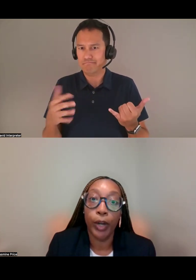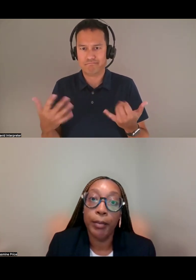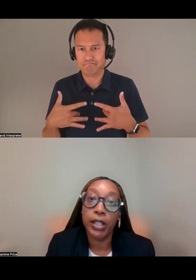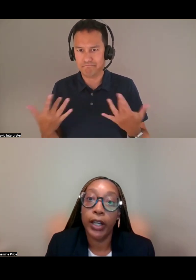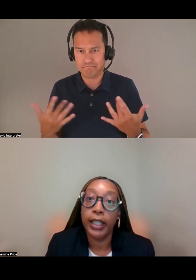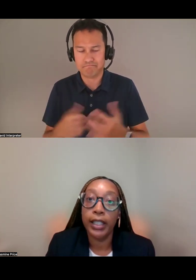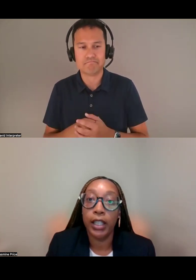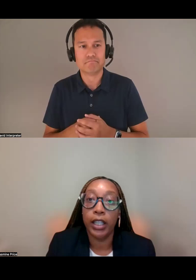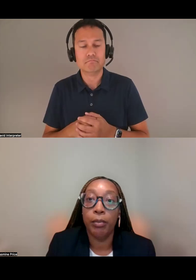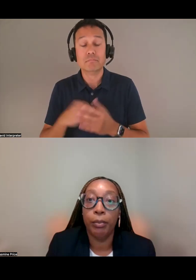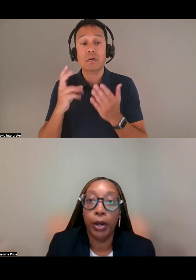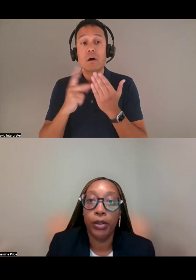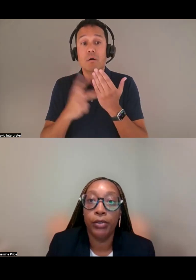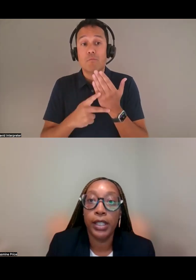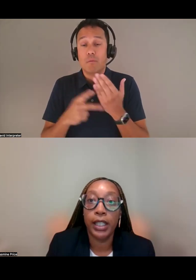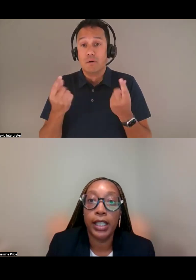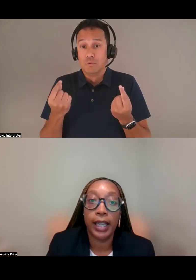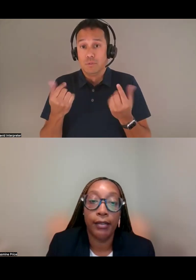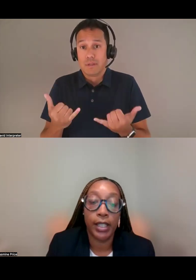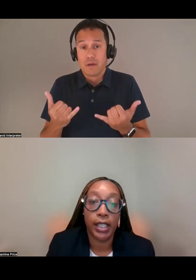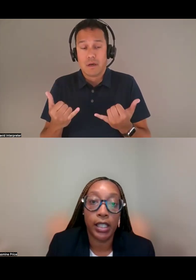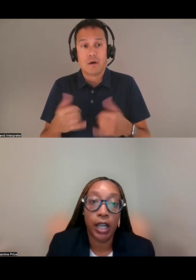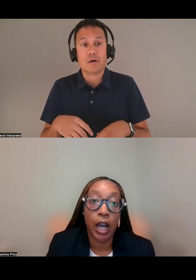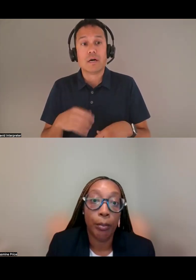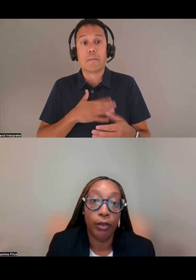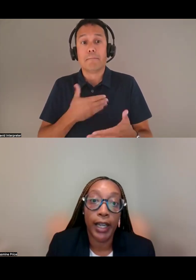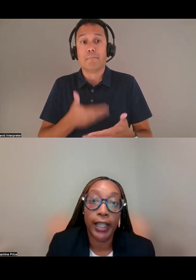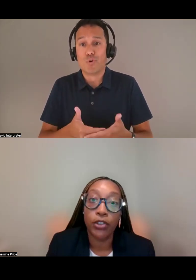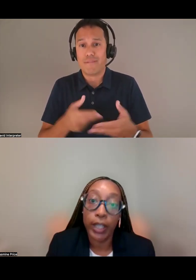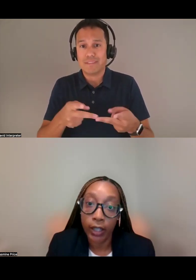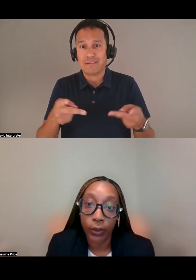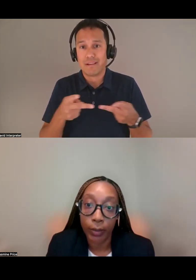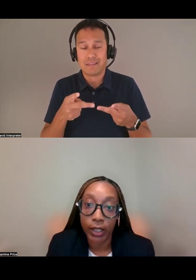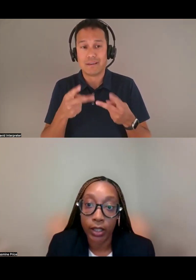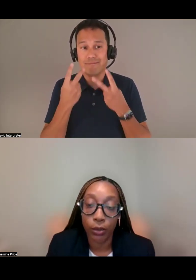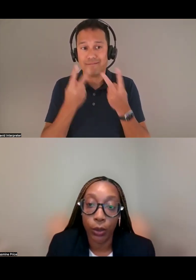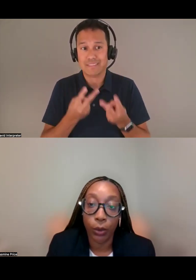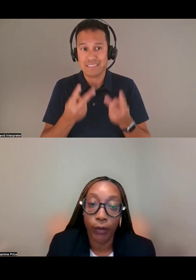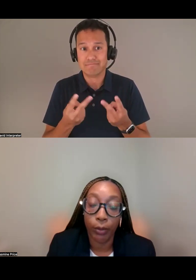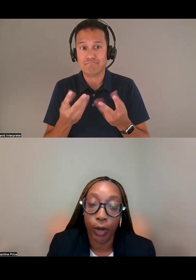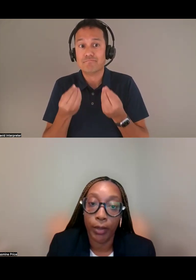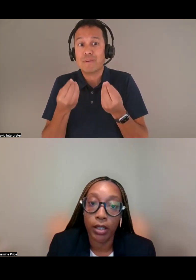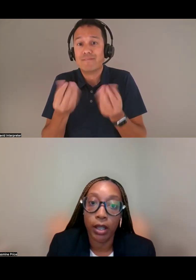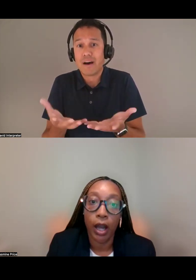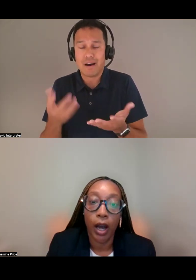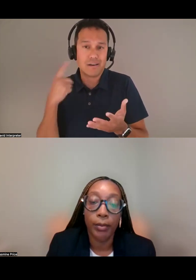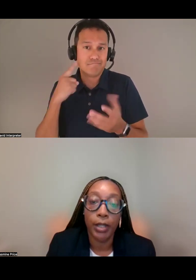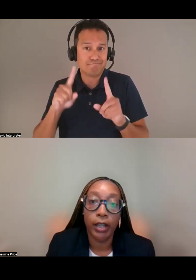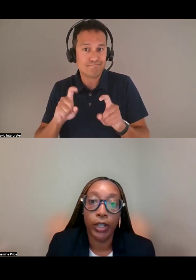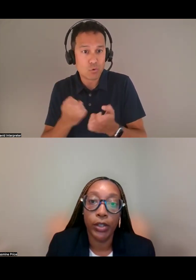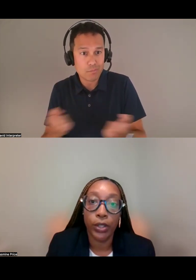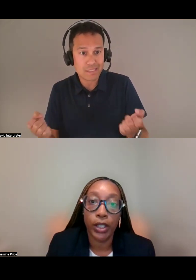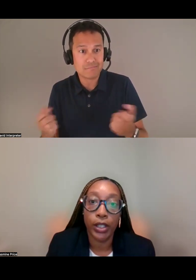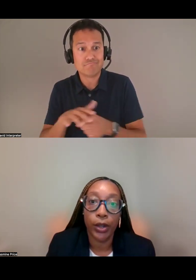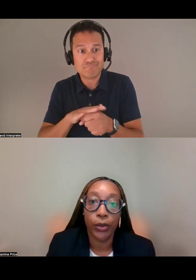The program is currently conducting birth facility site visits, providing screening equipment to local health departments,